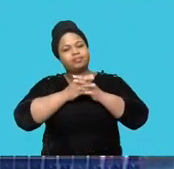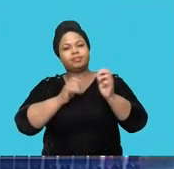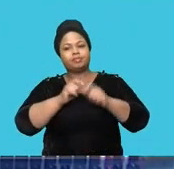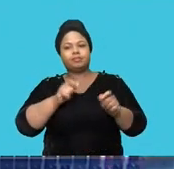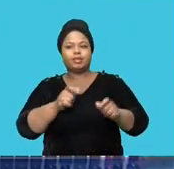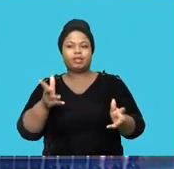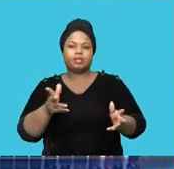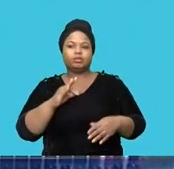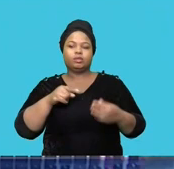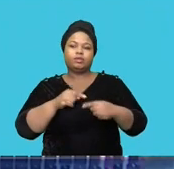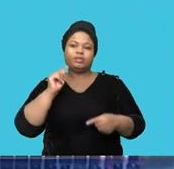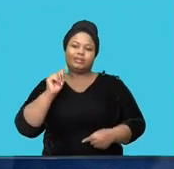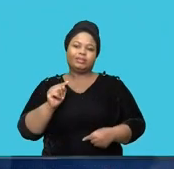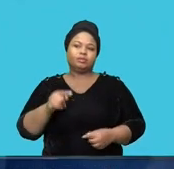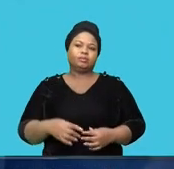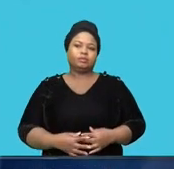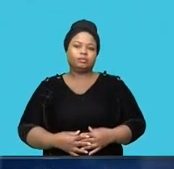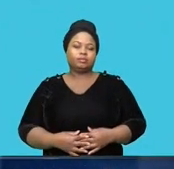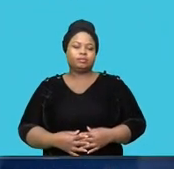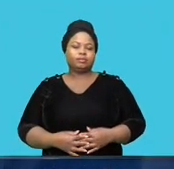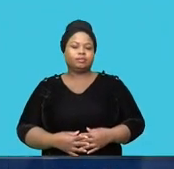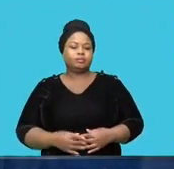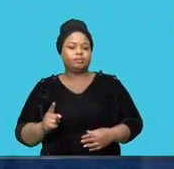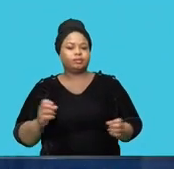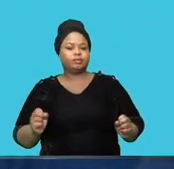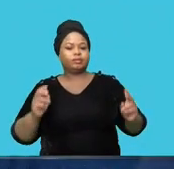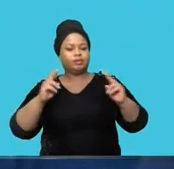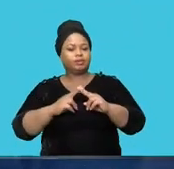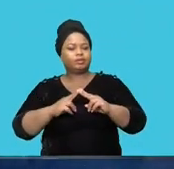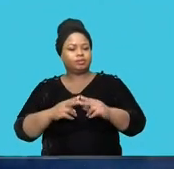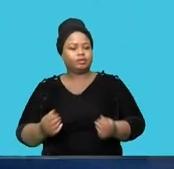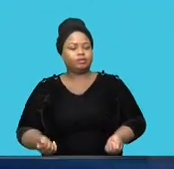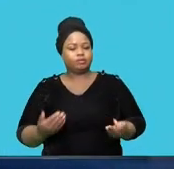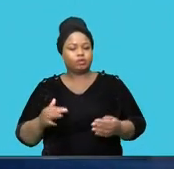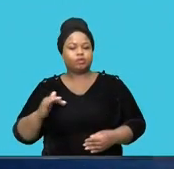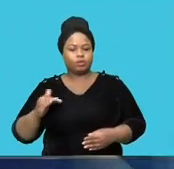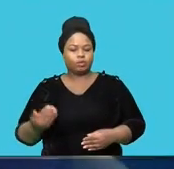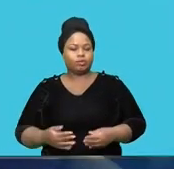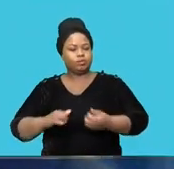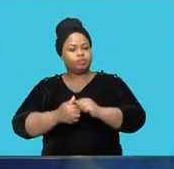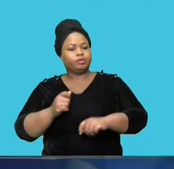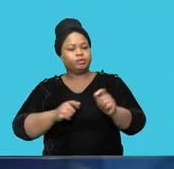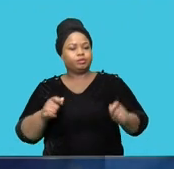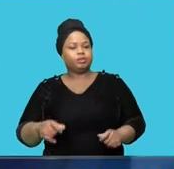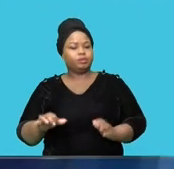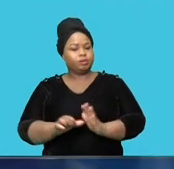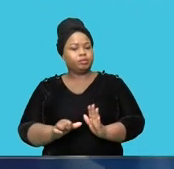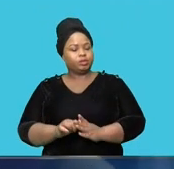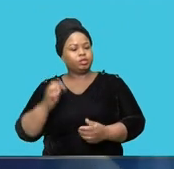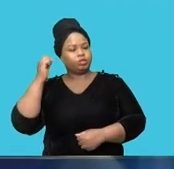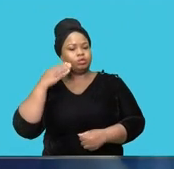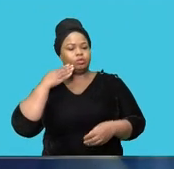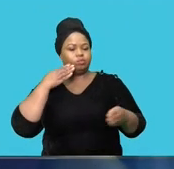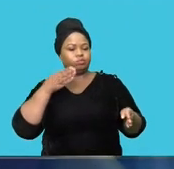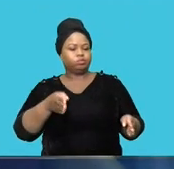be taught about these kind of things. The summit, which reserved for female athletes and important industry players, was